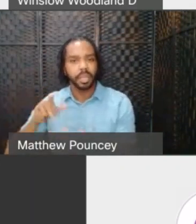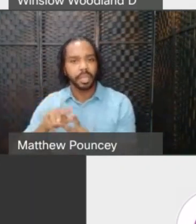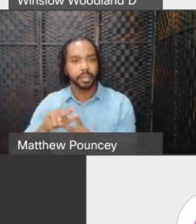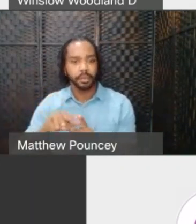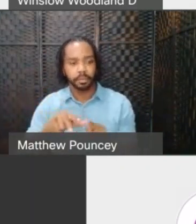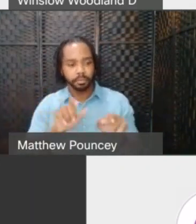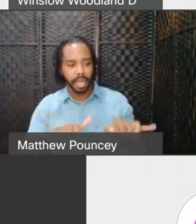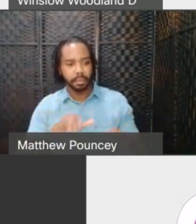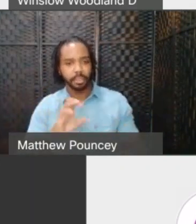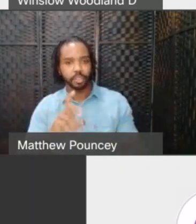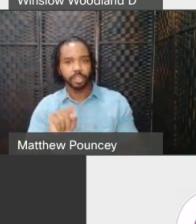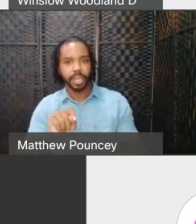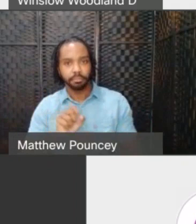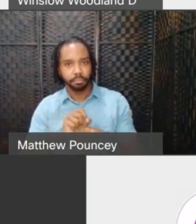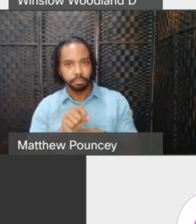can send it to